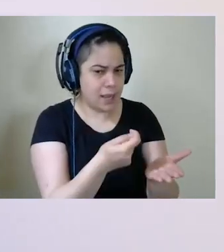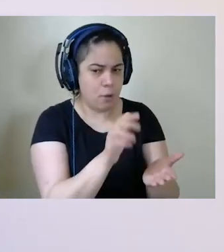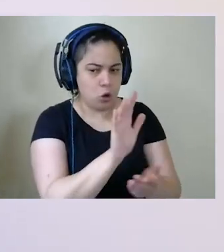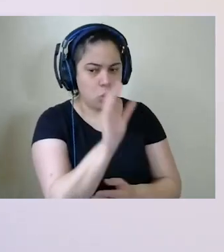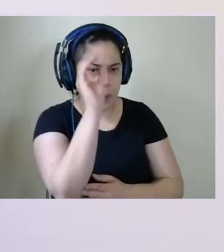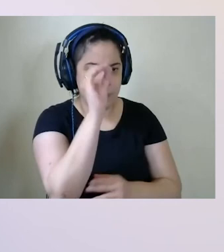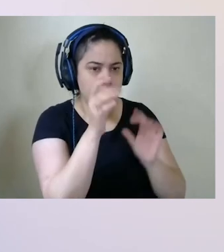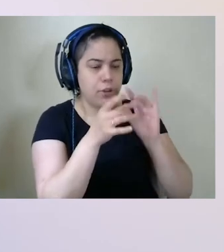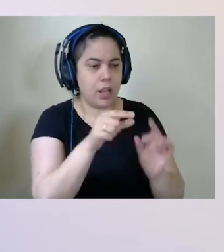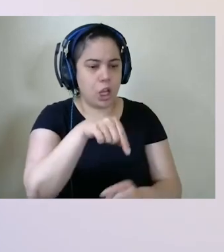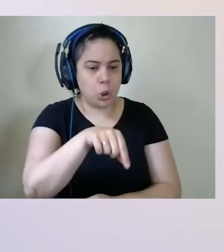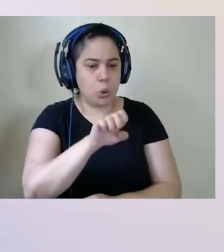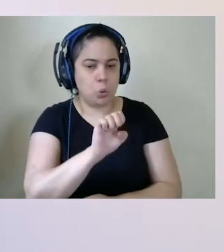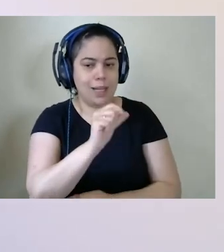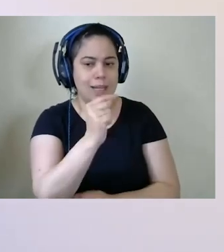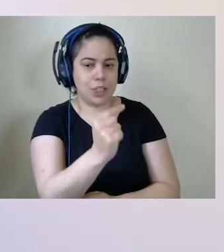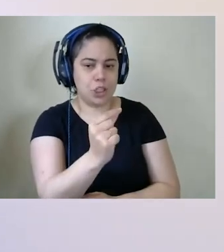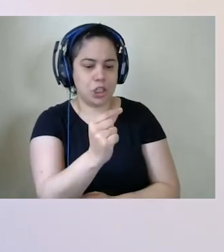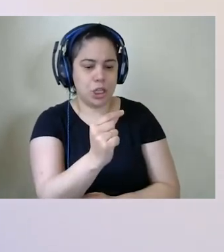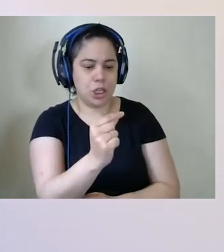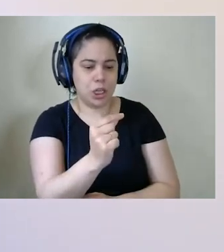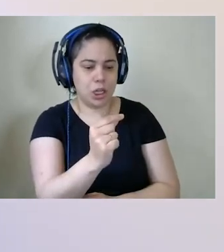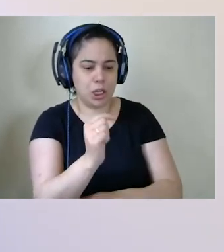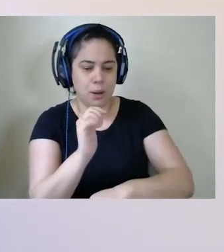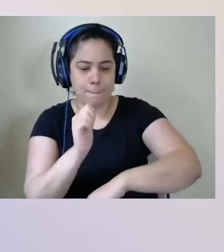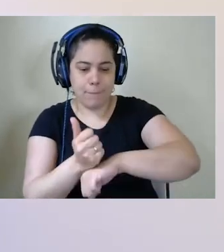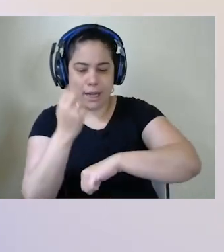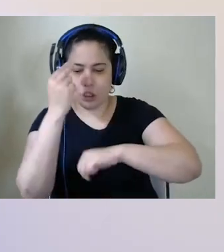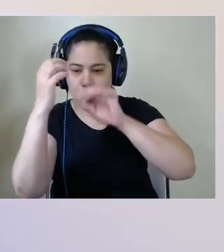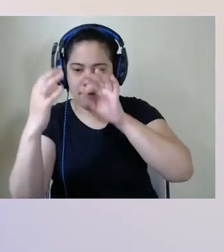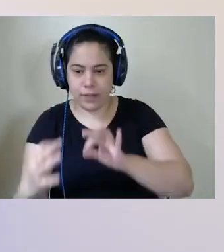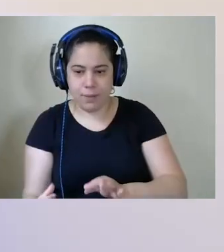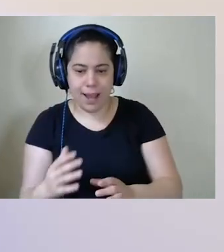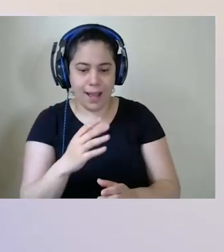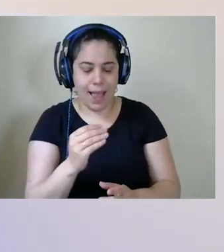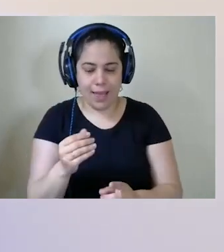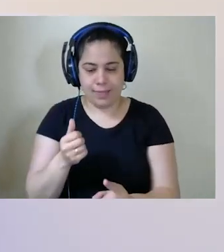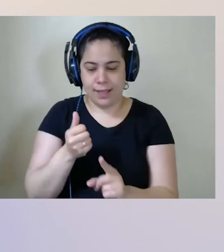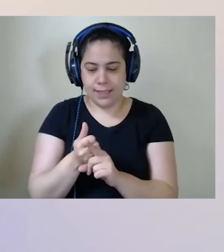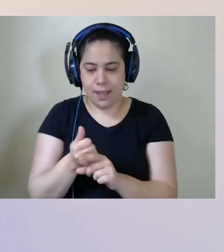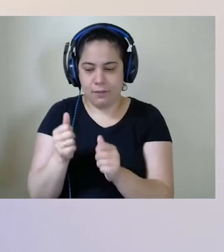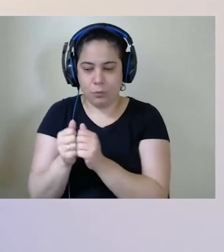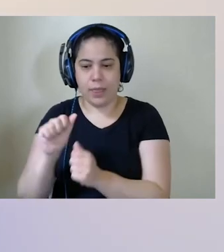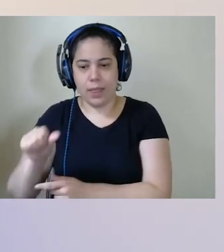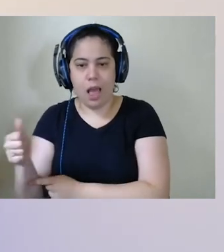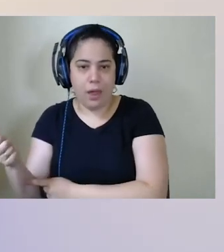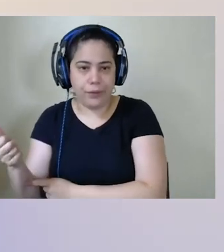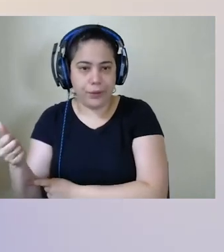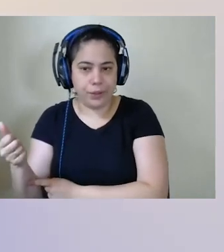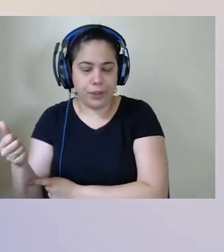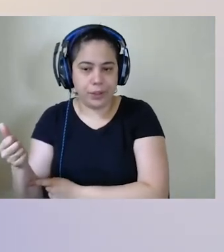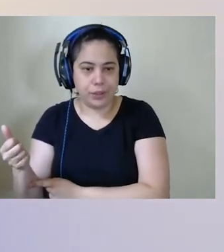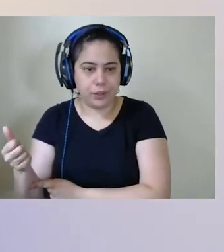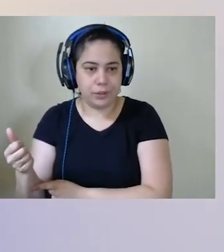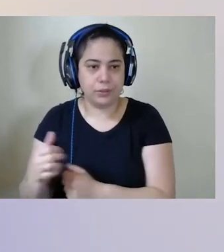are about QEG based neurofeedback and the self and the other. Well, you know, I